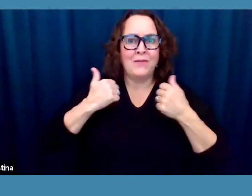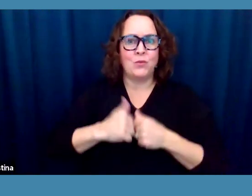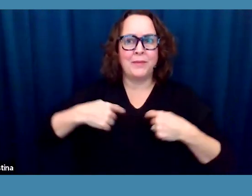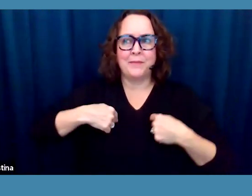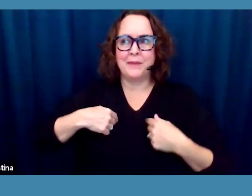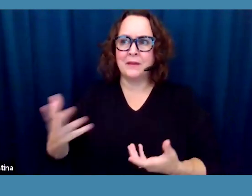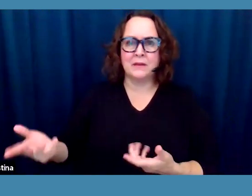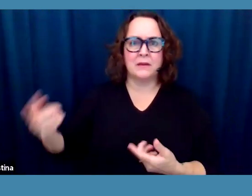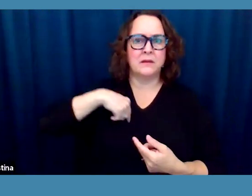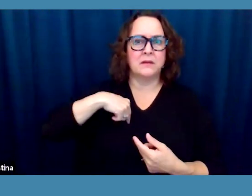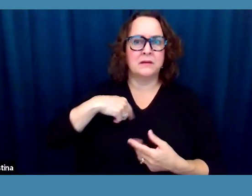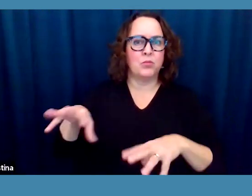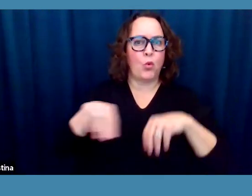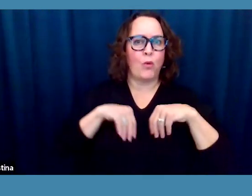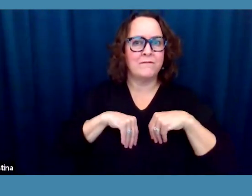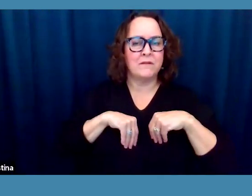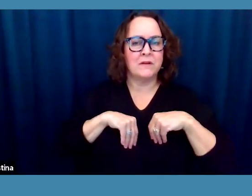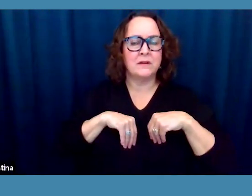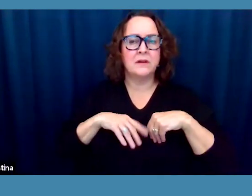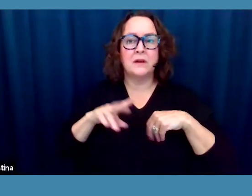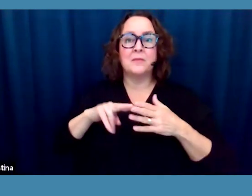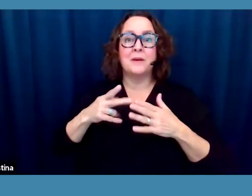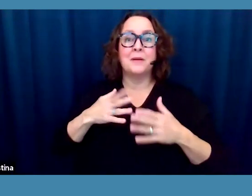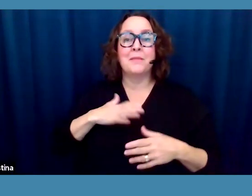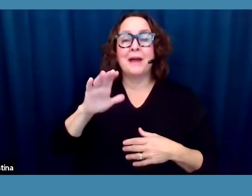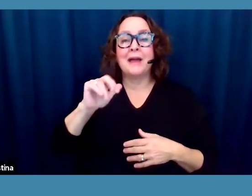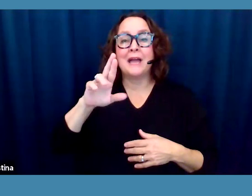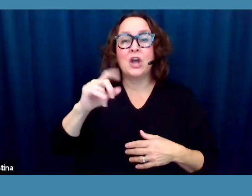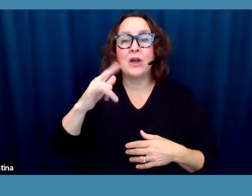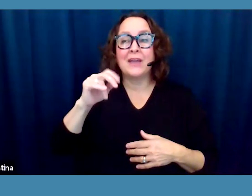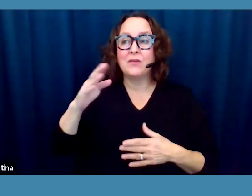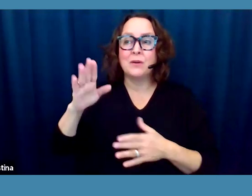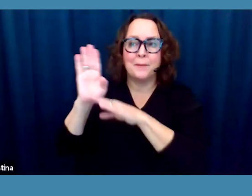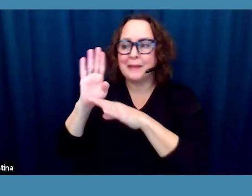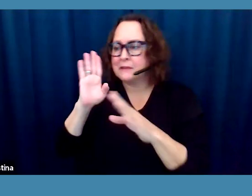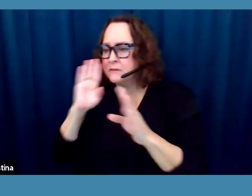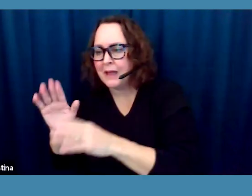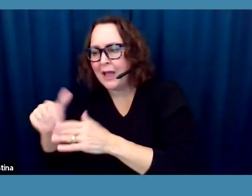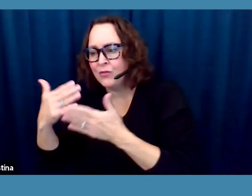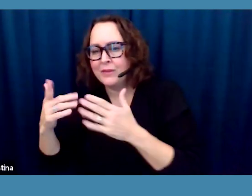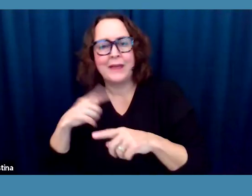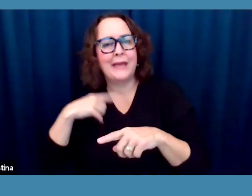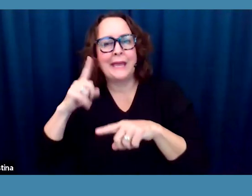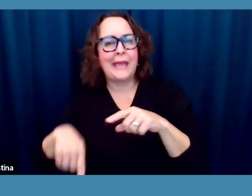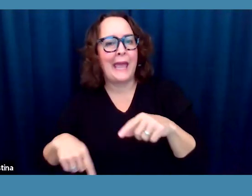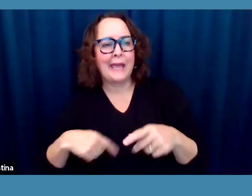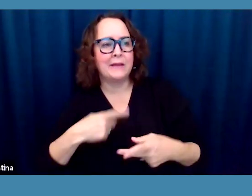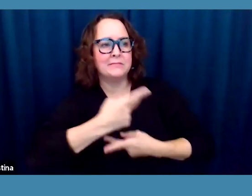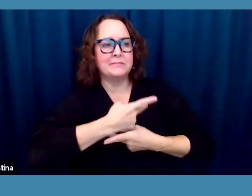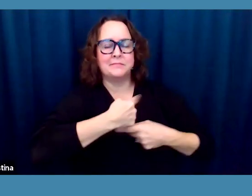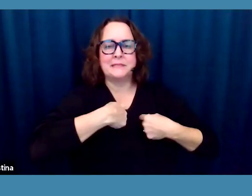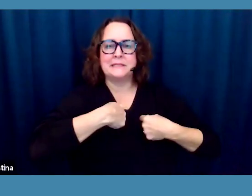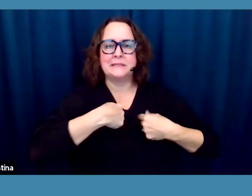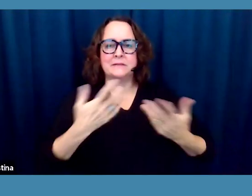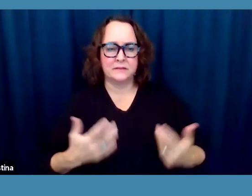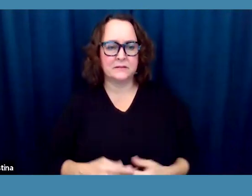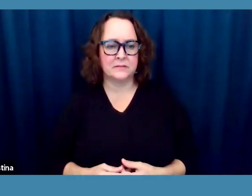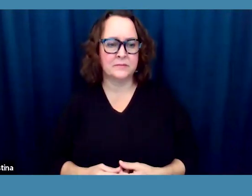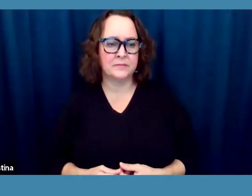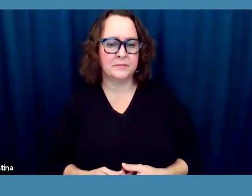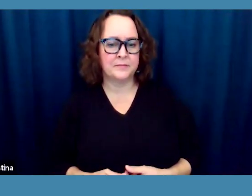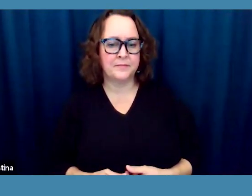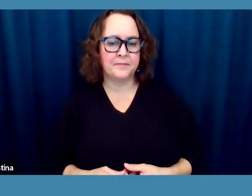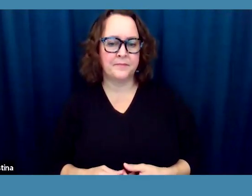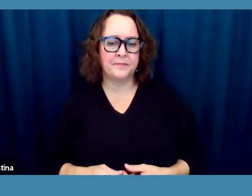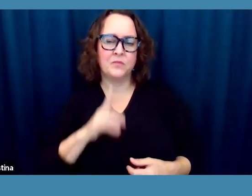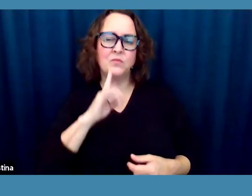so your caregiver is busy doing other things and is no longer able to provide you care. It all sorts